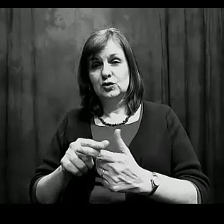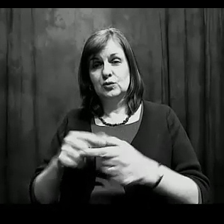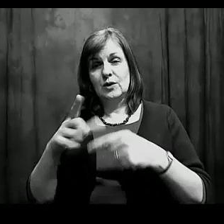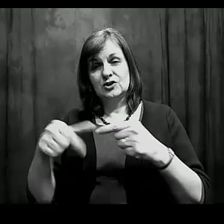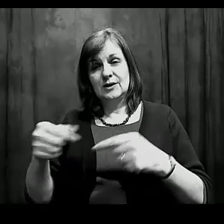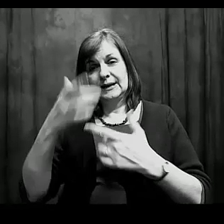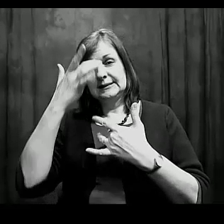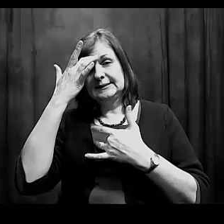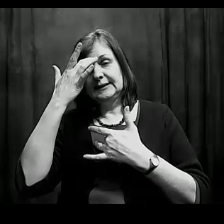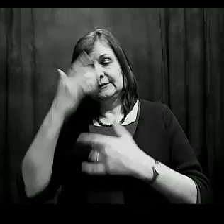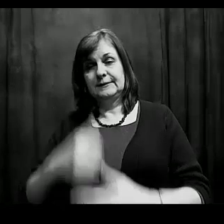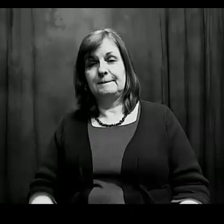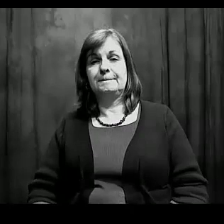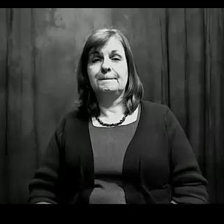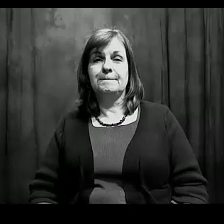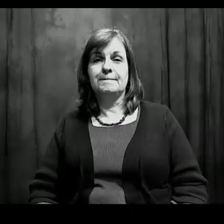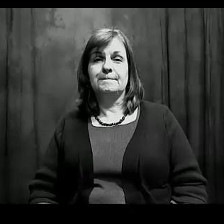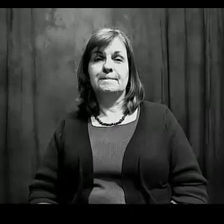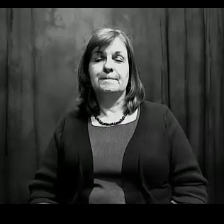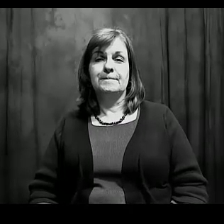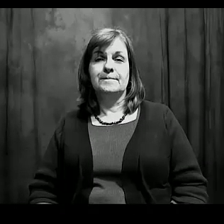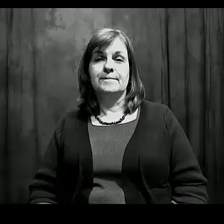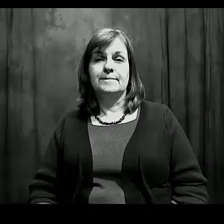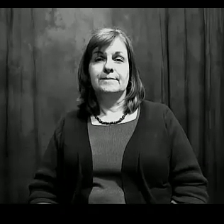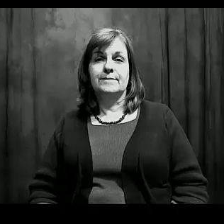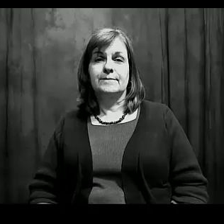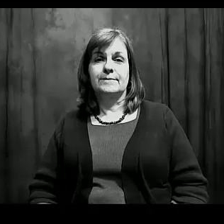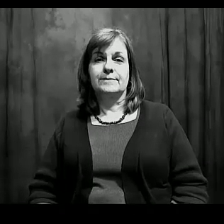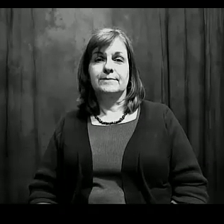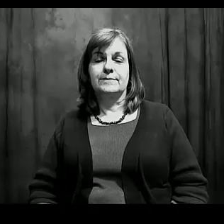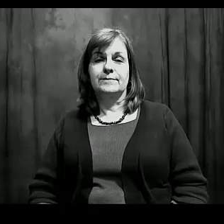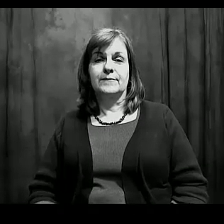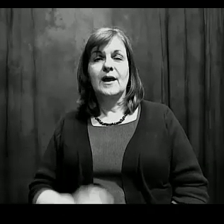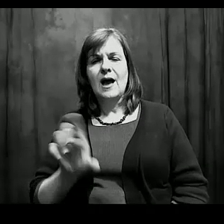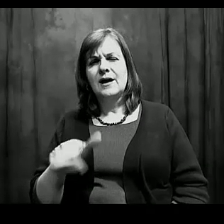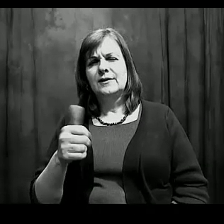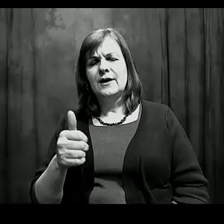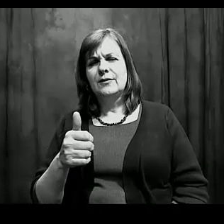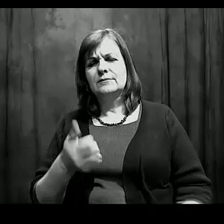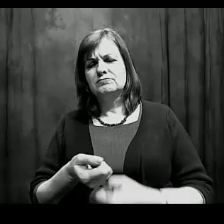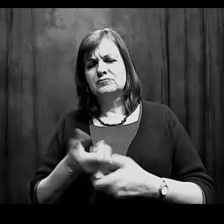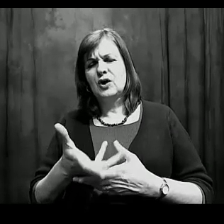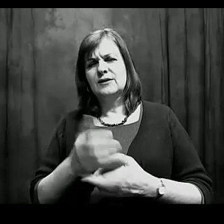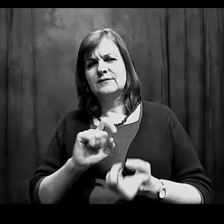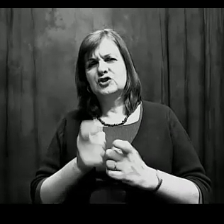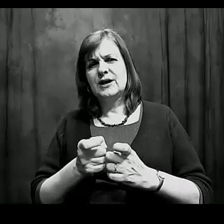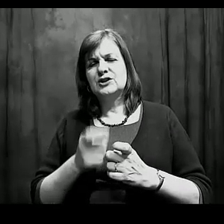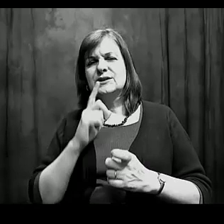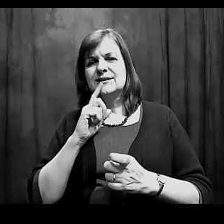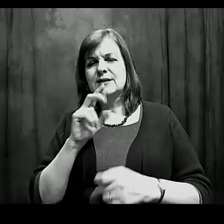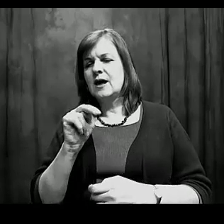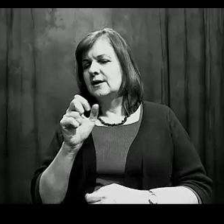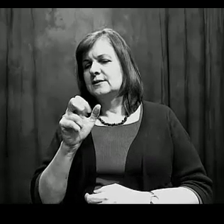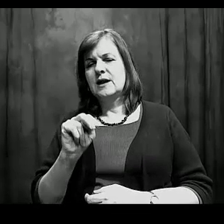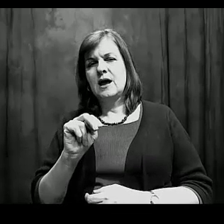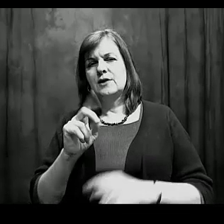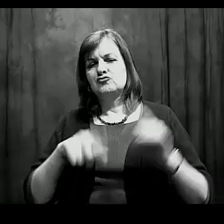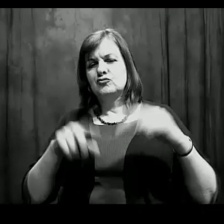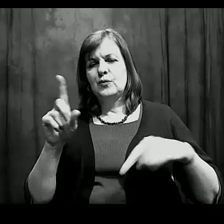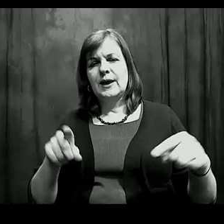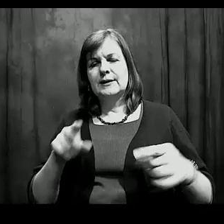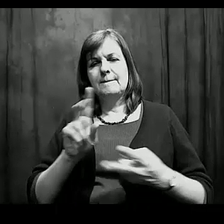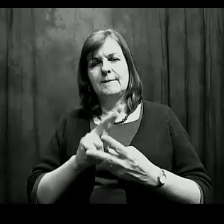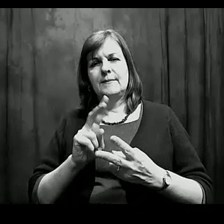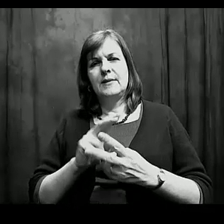to genetic disease. So, one other agent that we want to talk about is something known as non-random